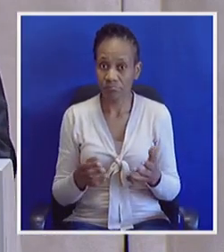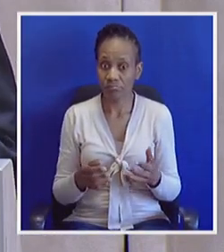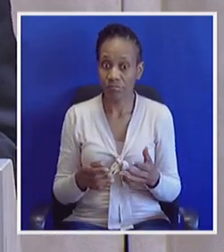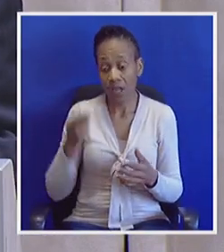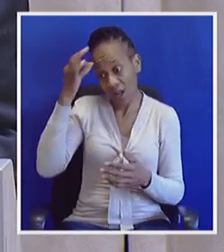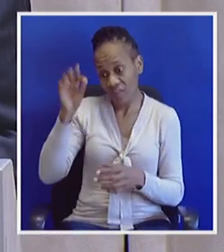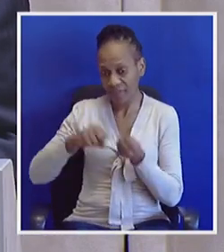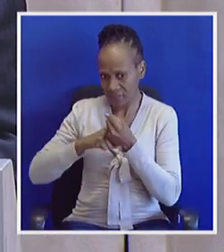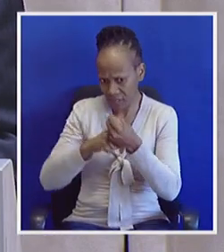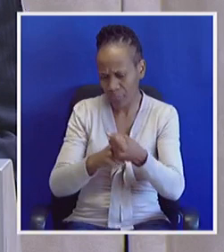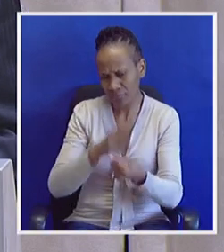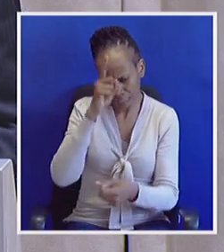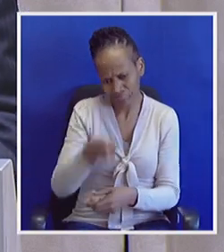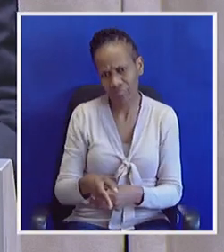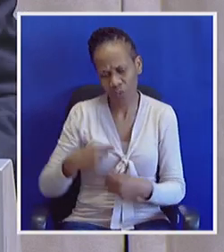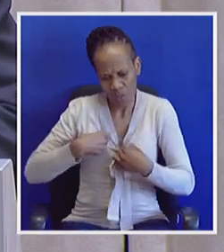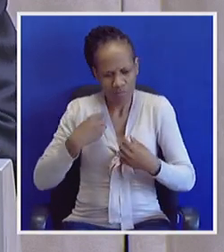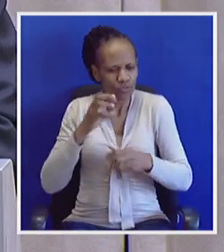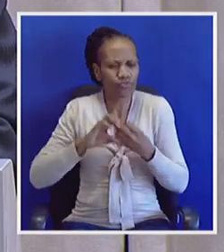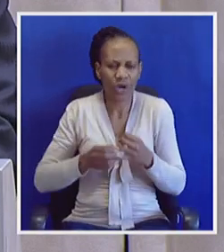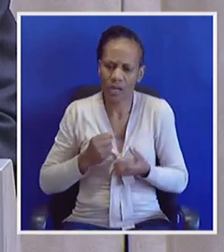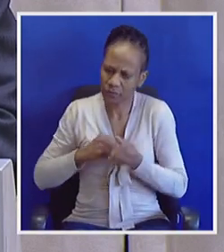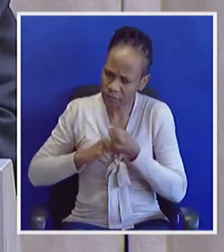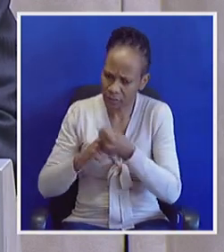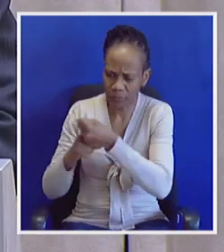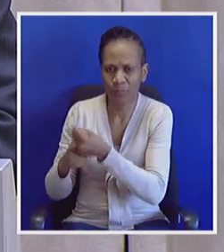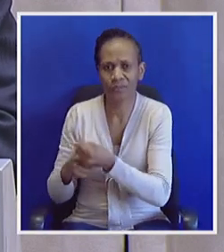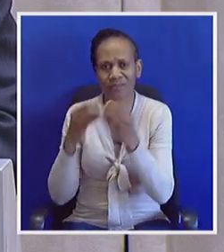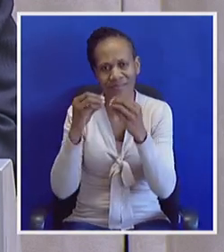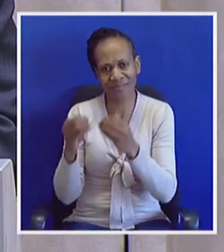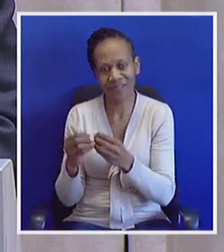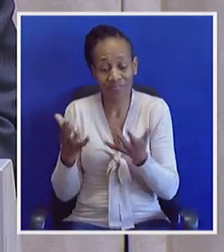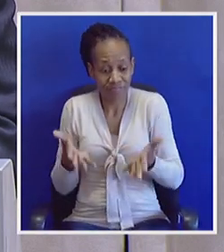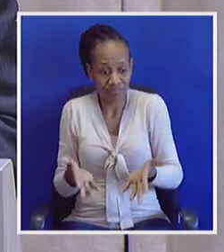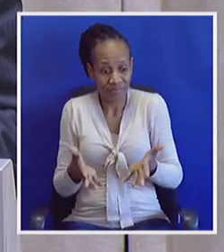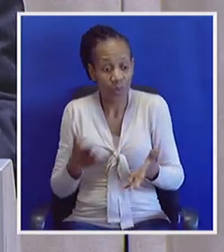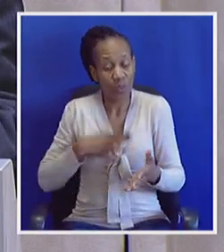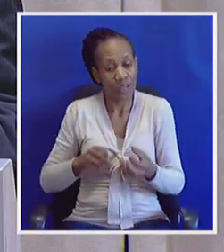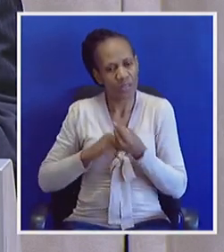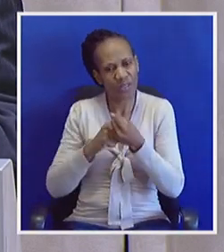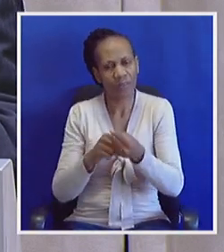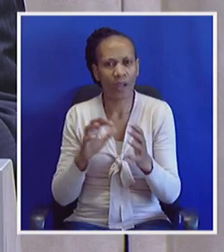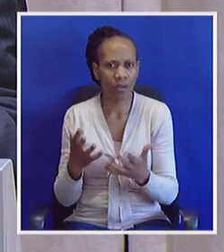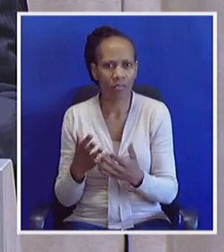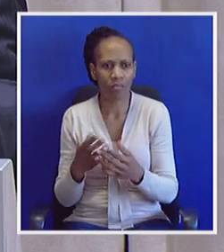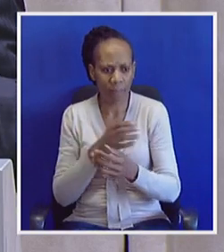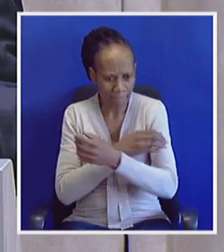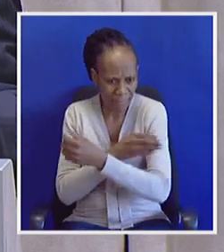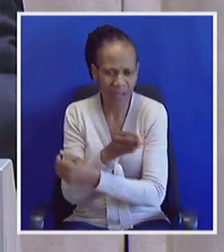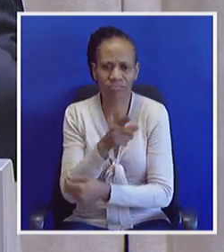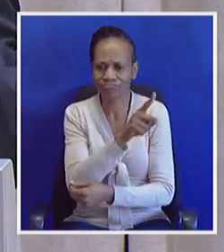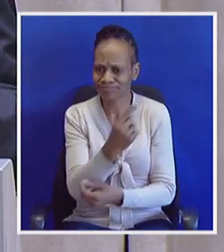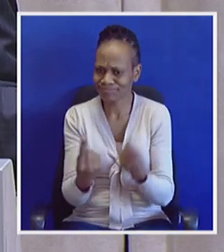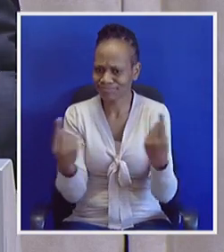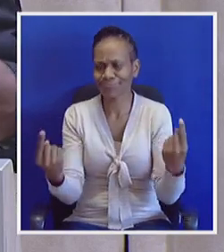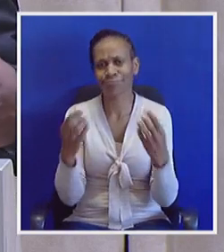government, and we give them support, and that is why the support that we are extending to them is to strengthen them, to strengthen